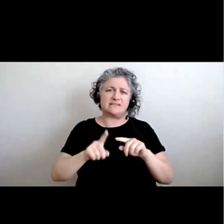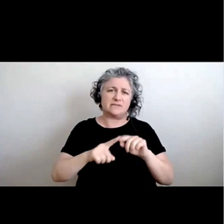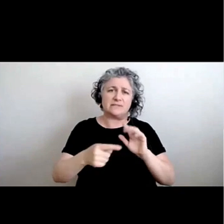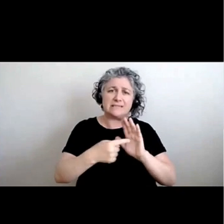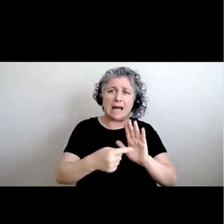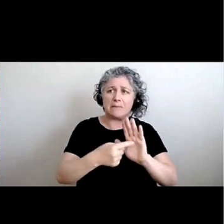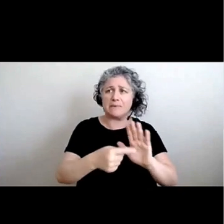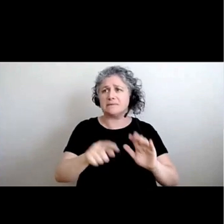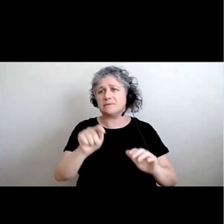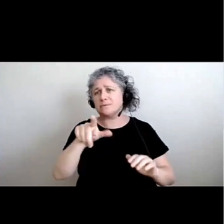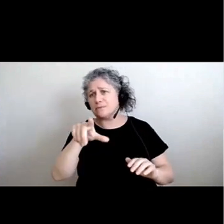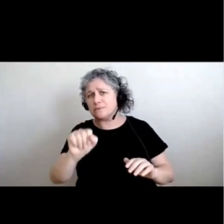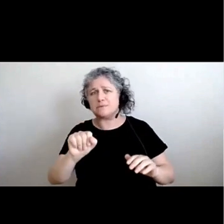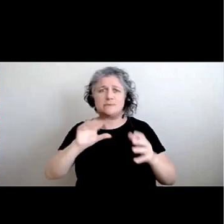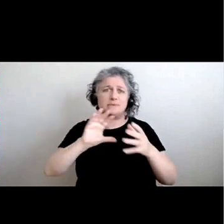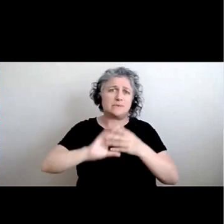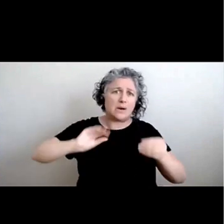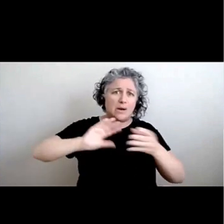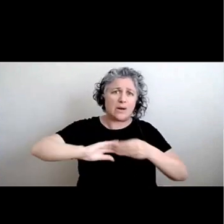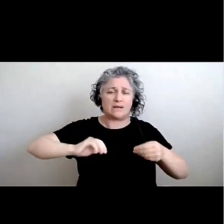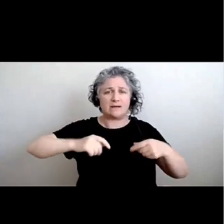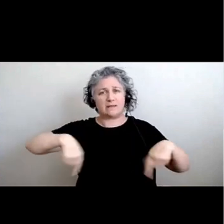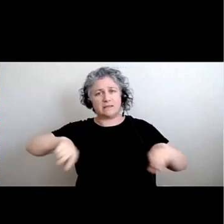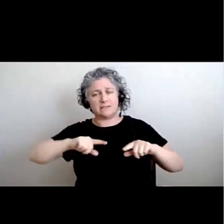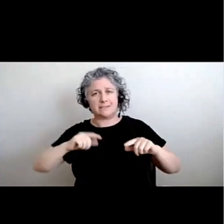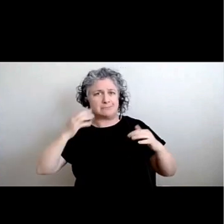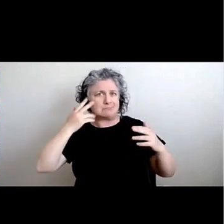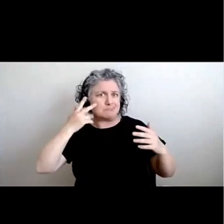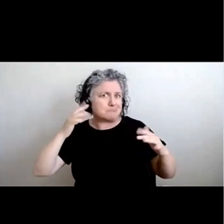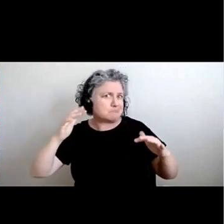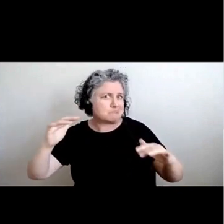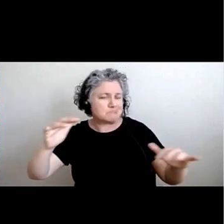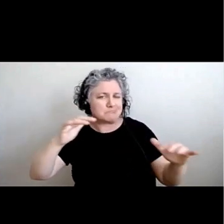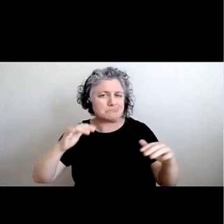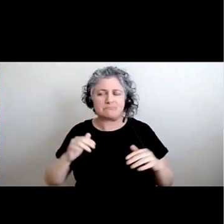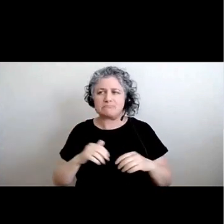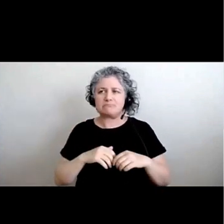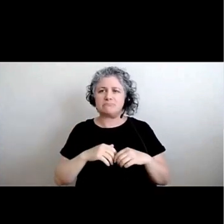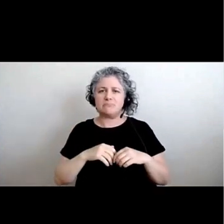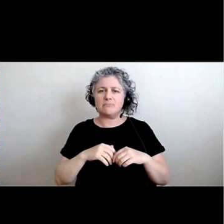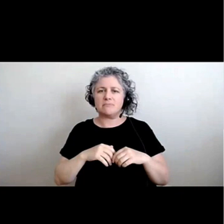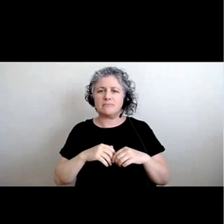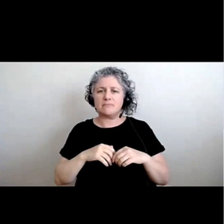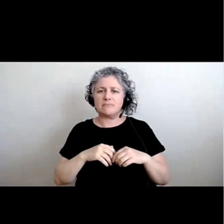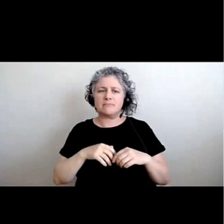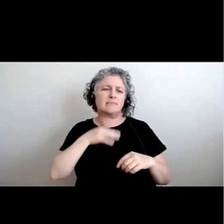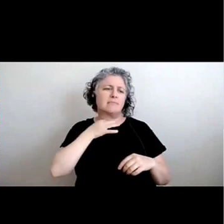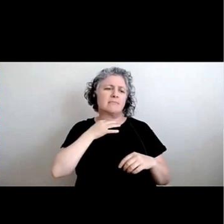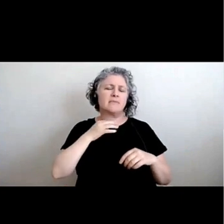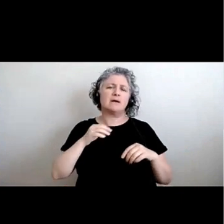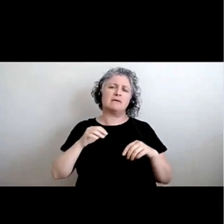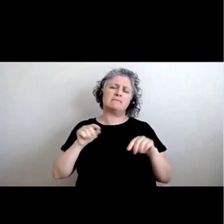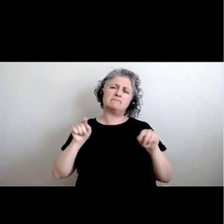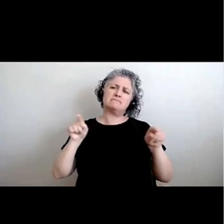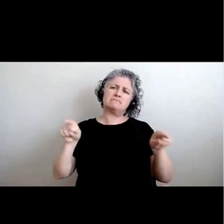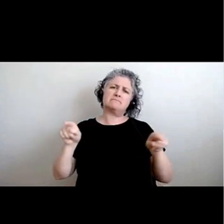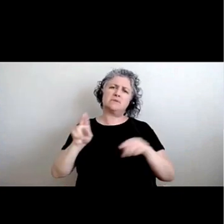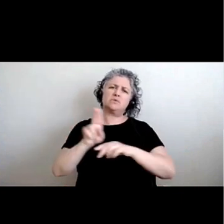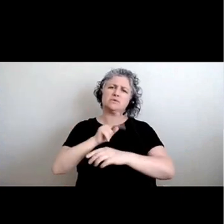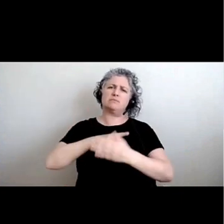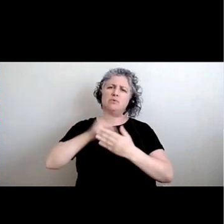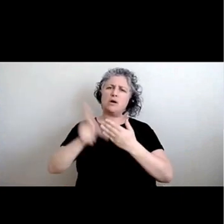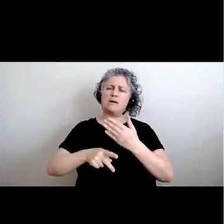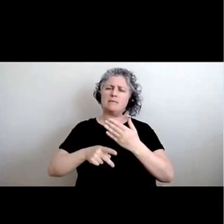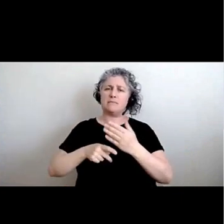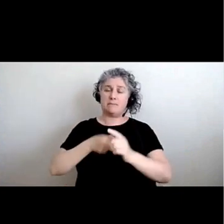they may have for us to explore together. And then what difference does using social media make for their program?